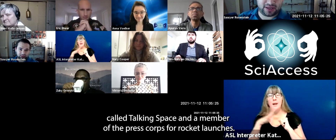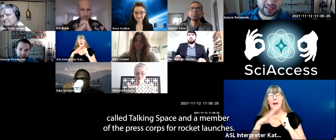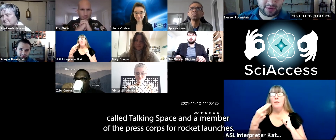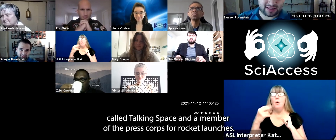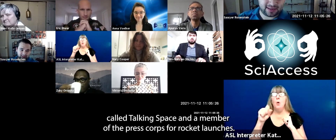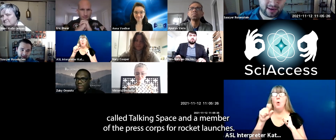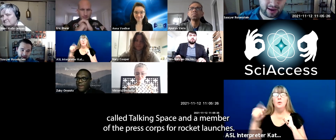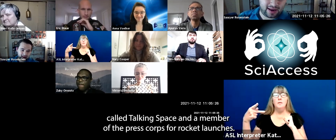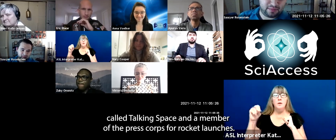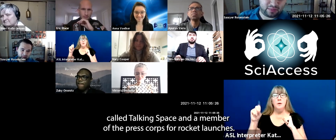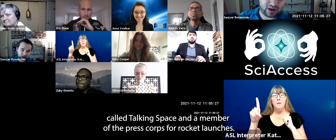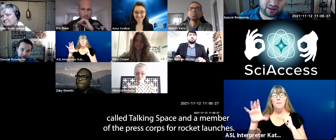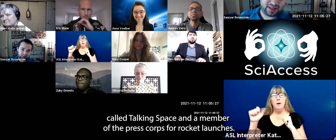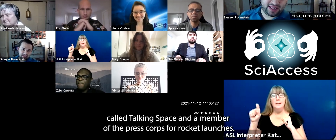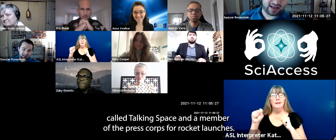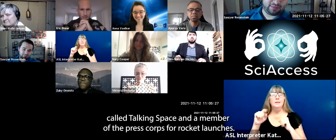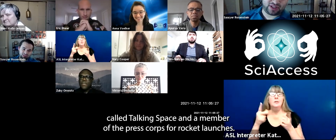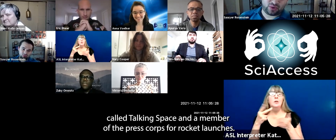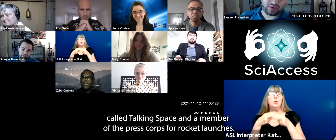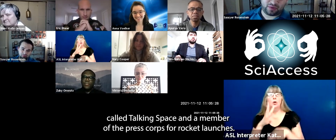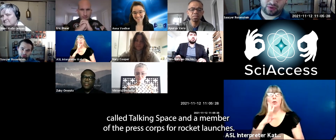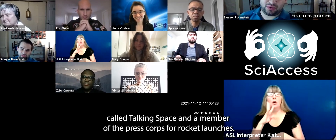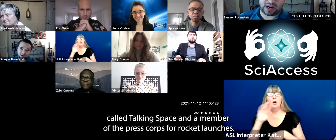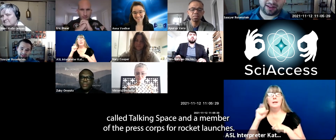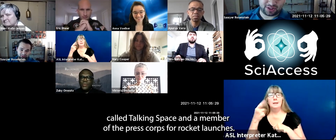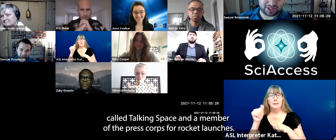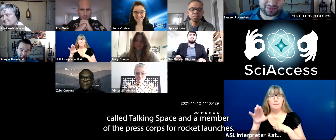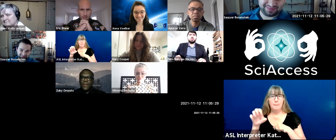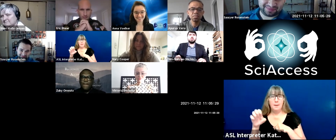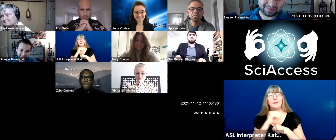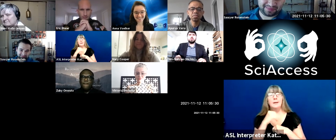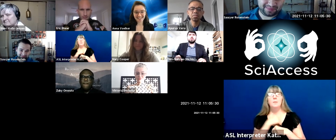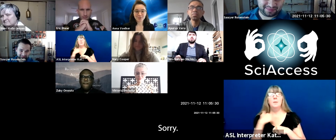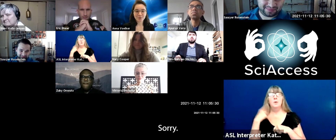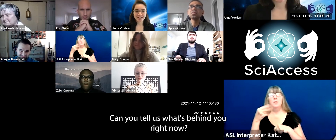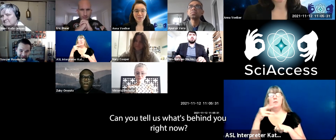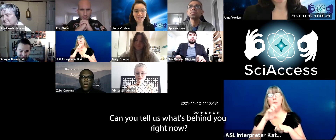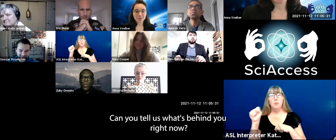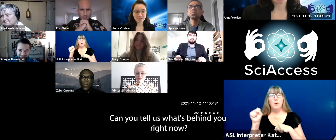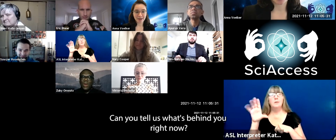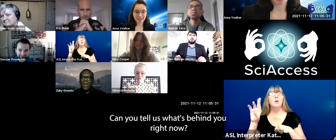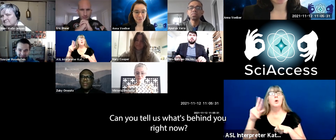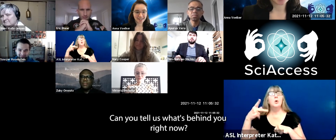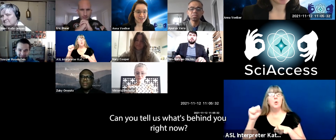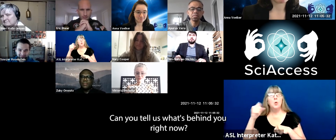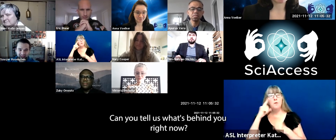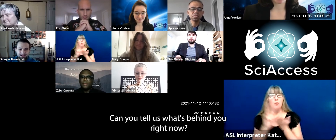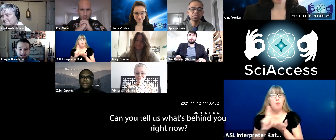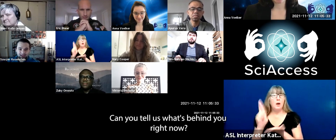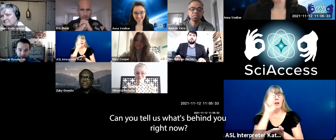called Talking Space and a member of the press corps for rocket launches. Sorry, can you tell us what's behind you